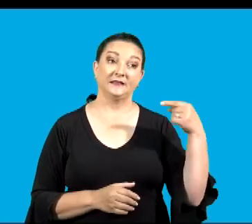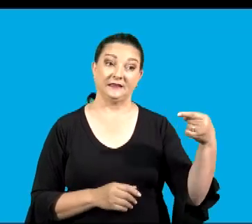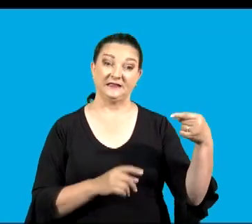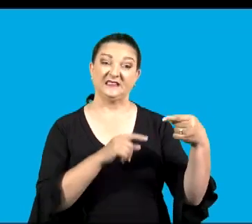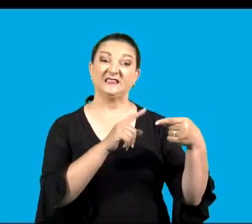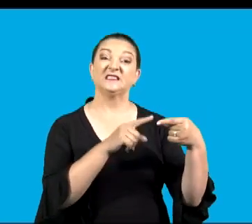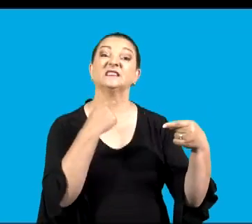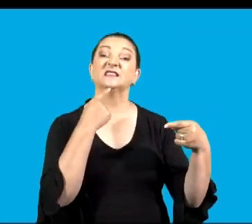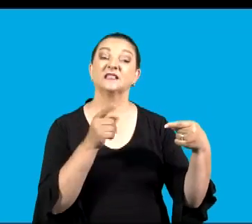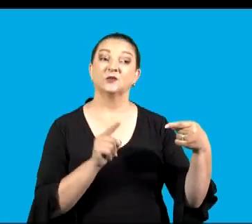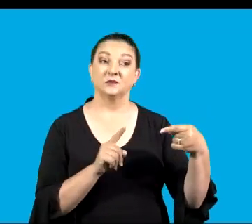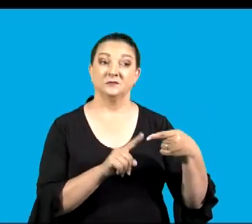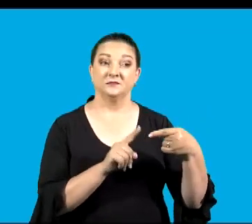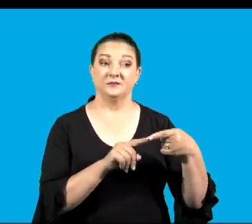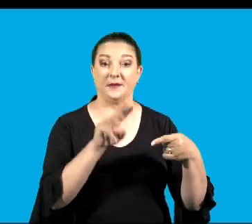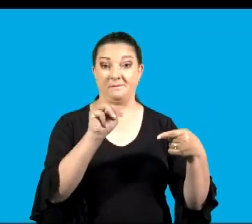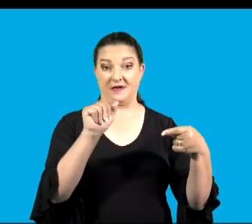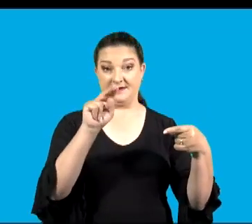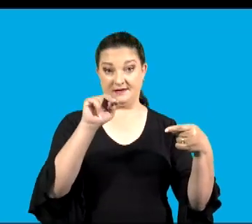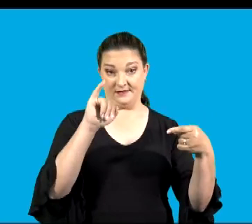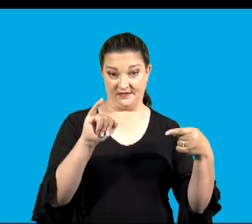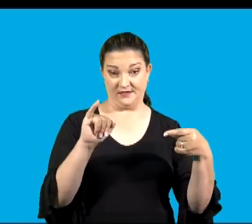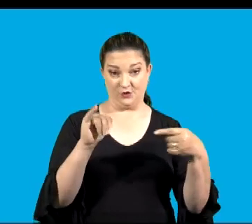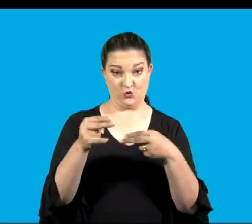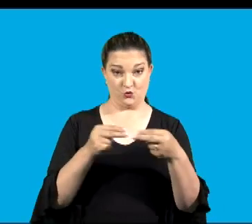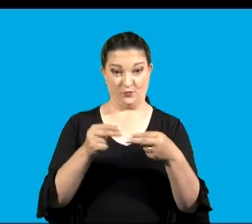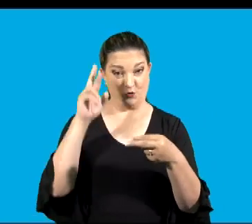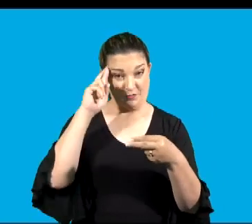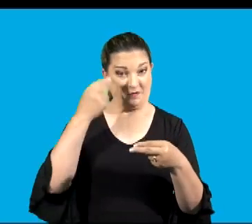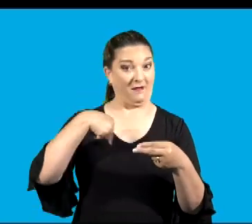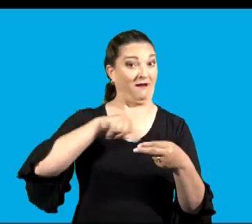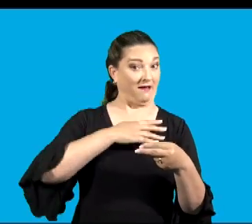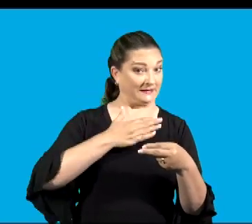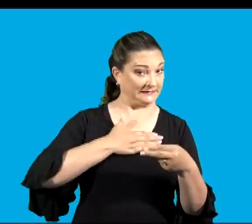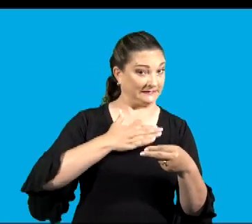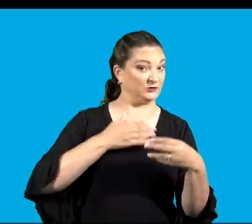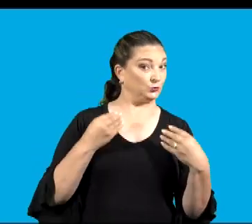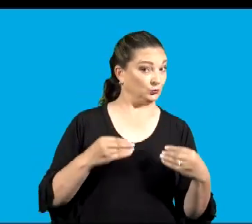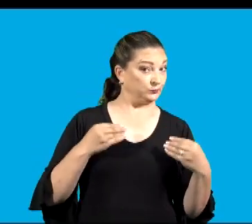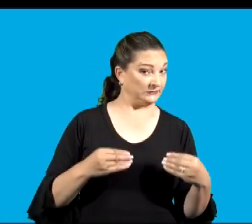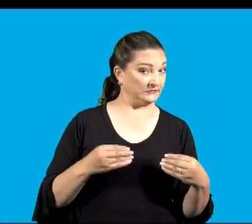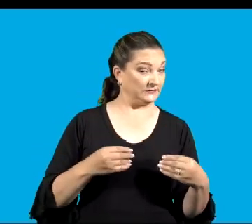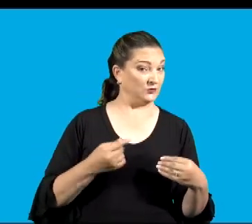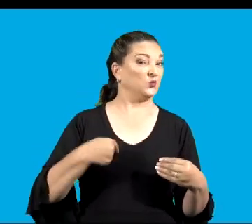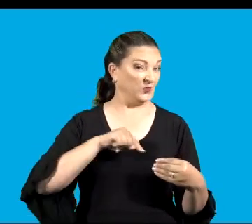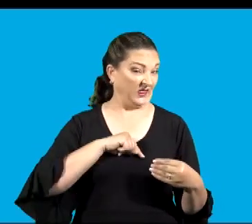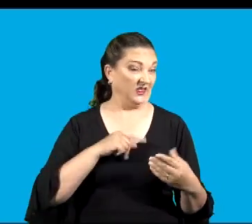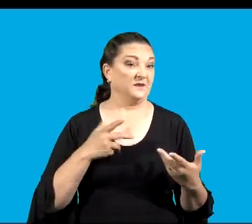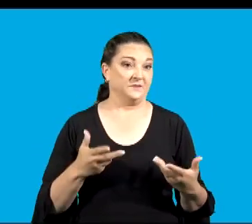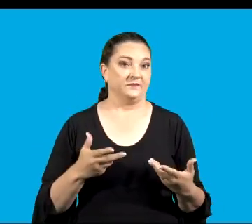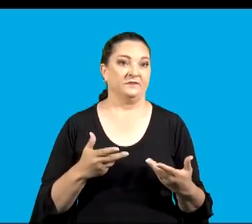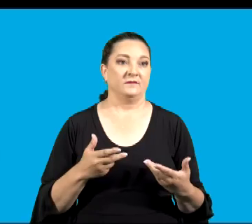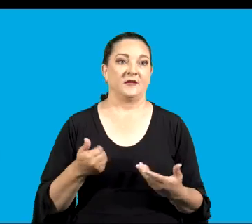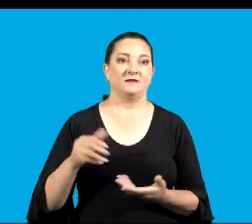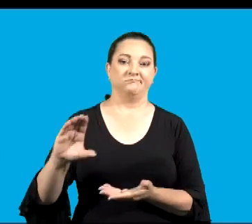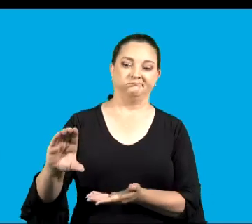Number 1 reads, Money Supermarket, that is us or we